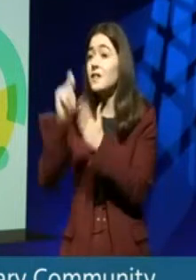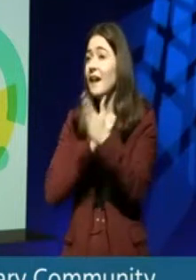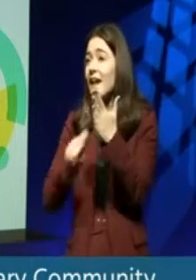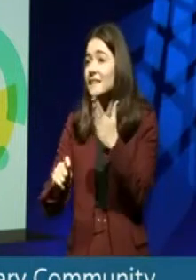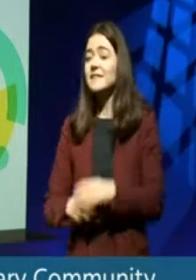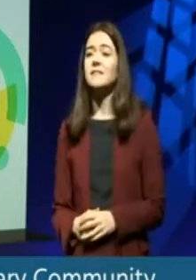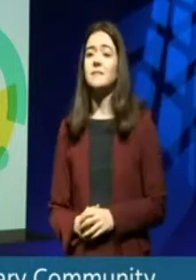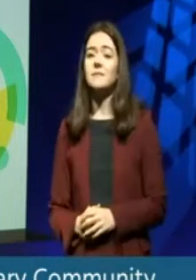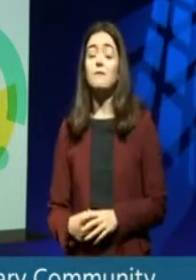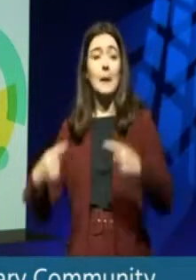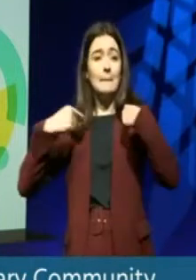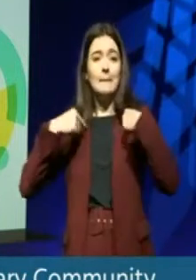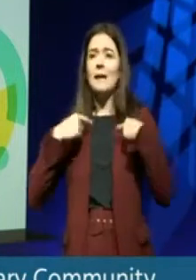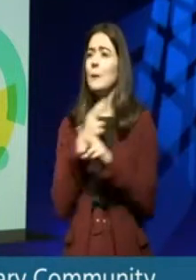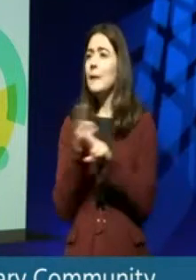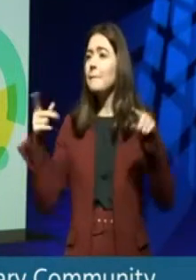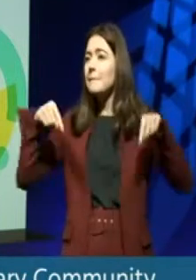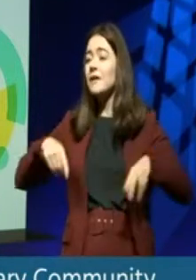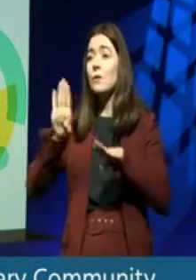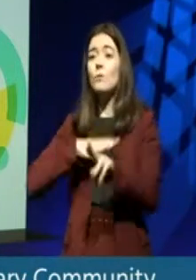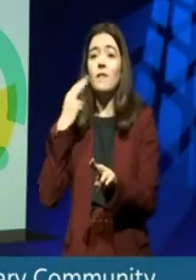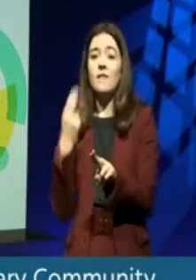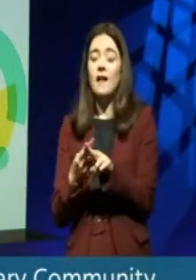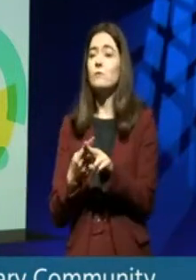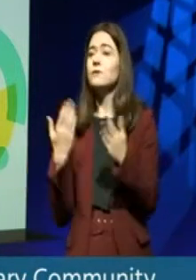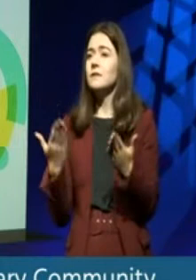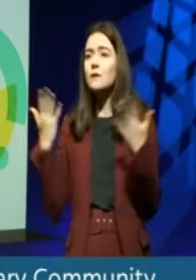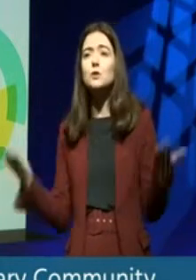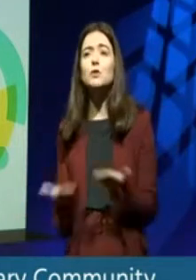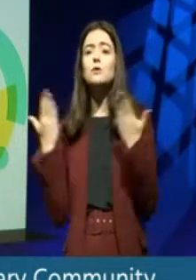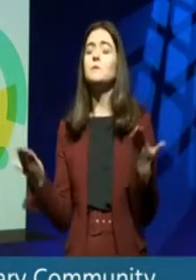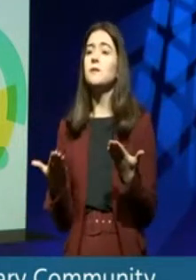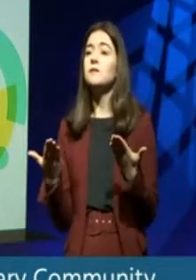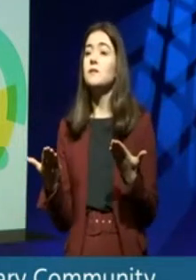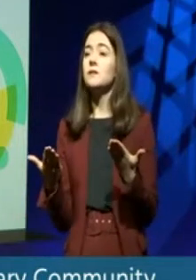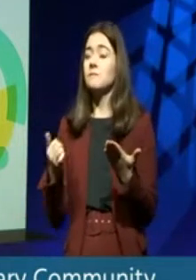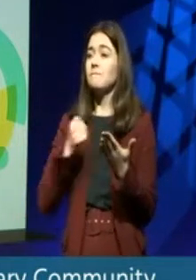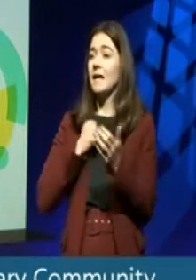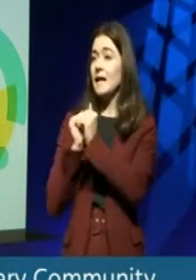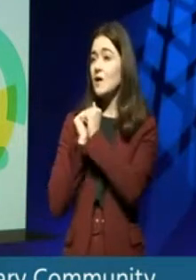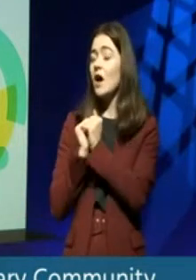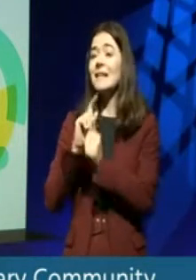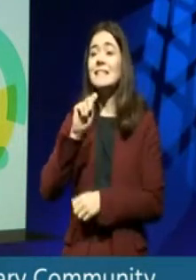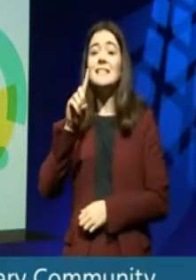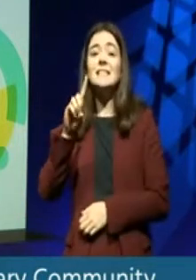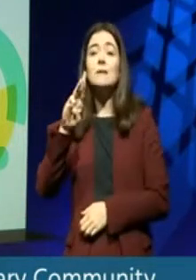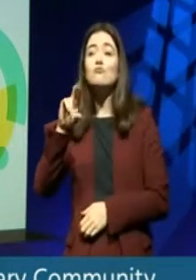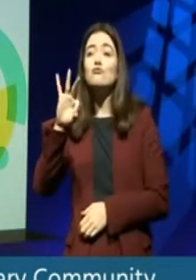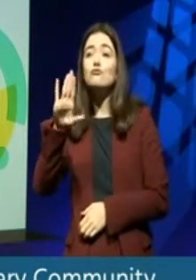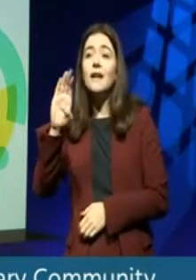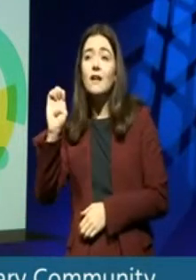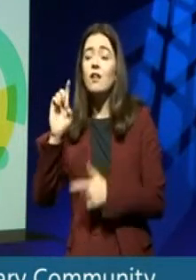me, I wouldn't be here today without the encouragement of my colleague, Deputy Pringle, and